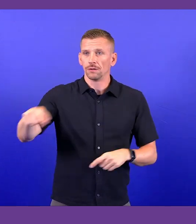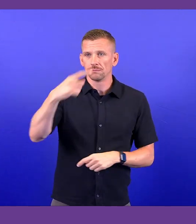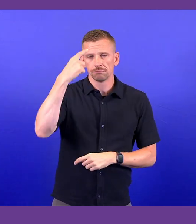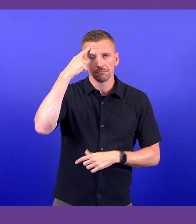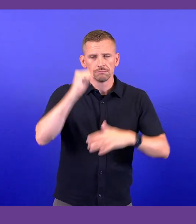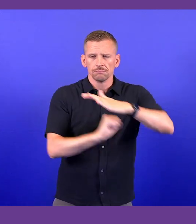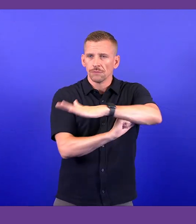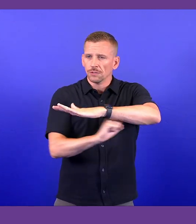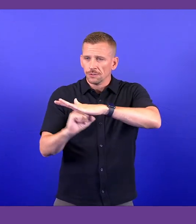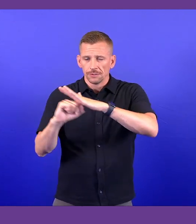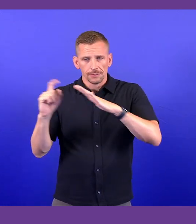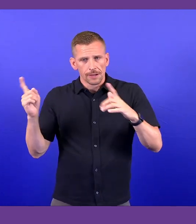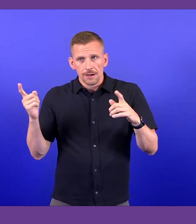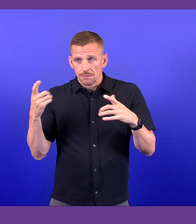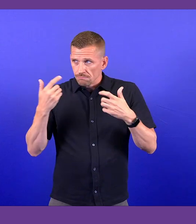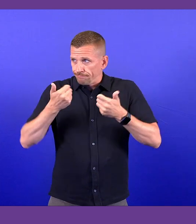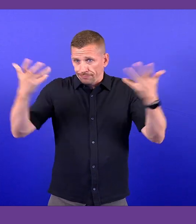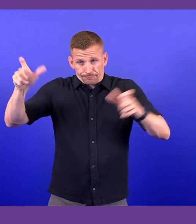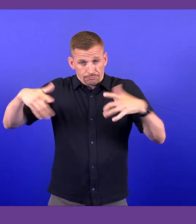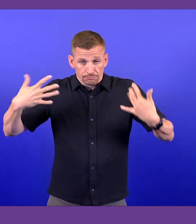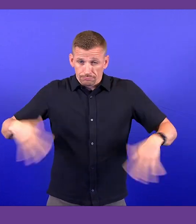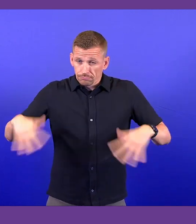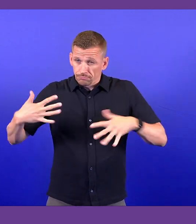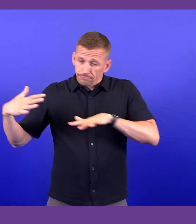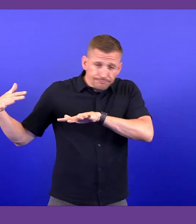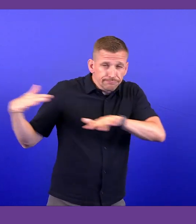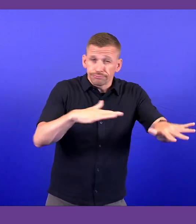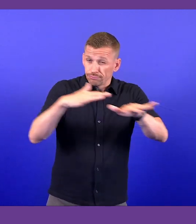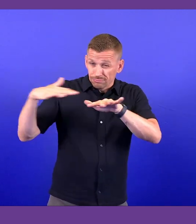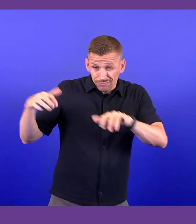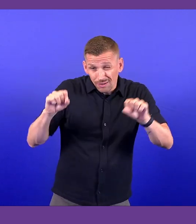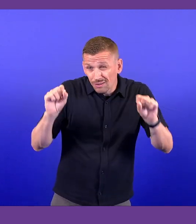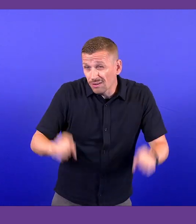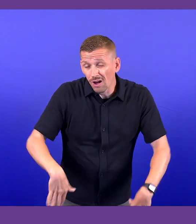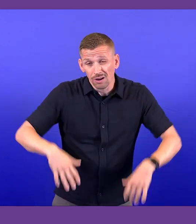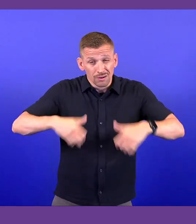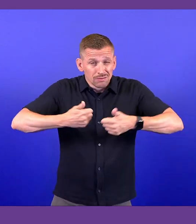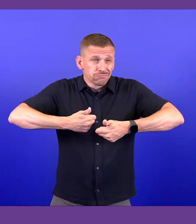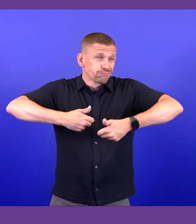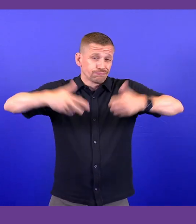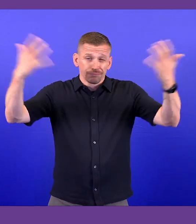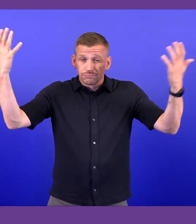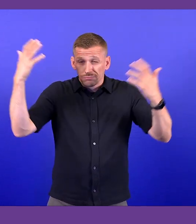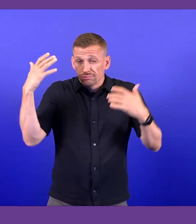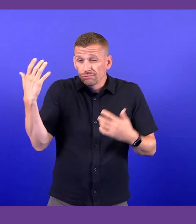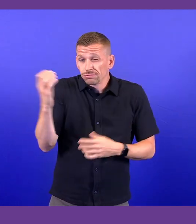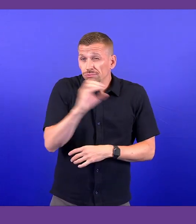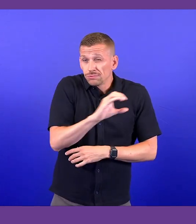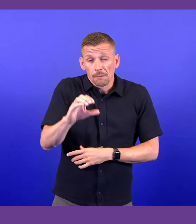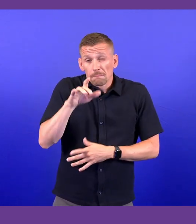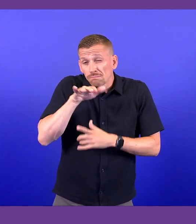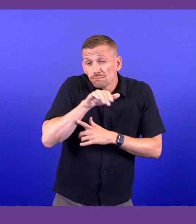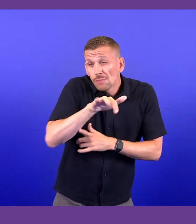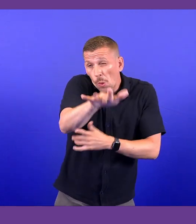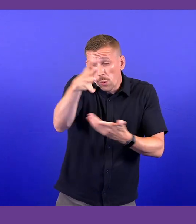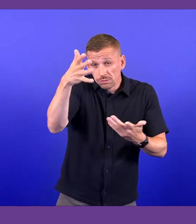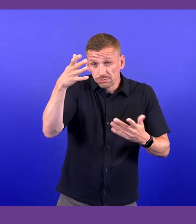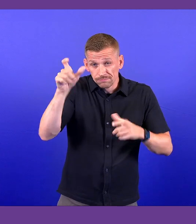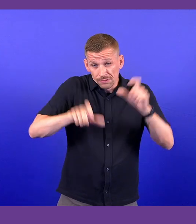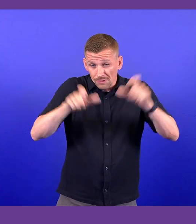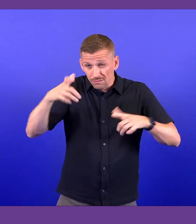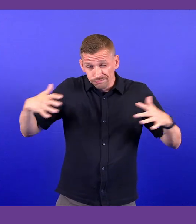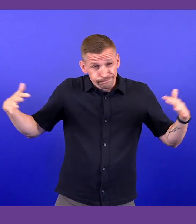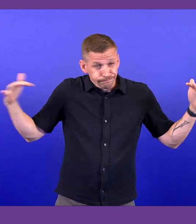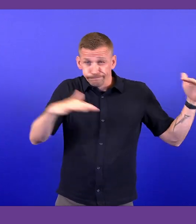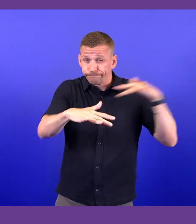and move thousands and billions of people every day. So whenever works are made on